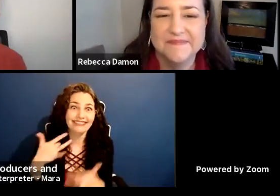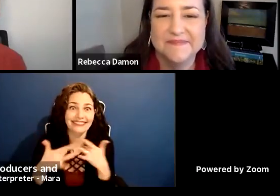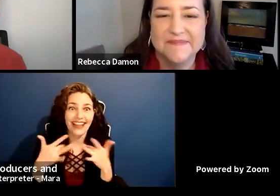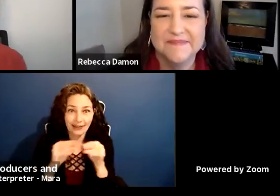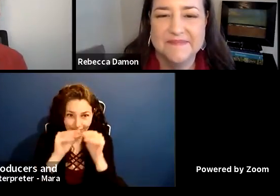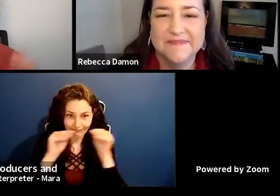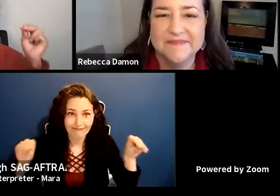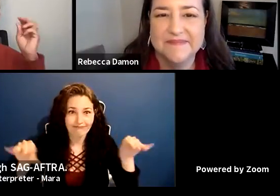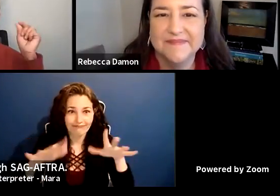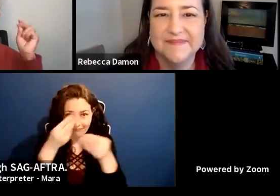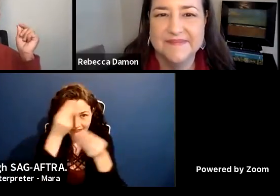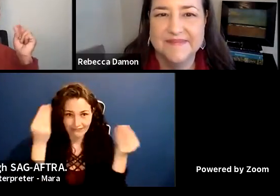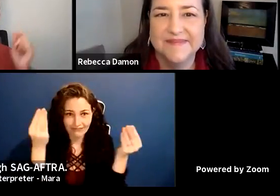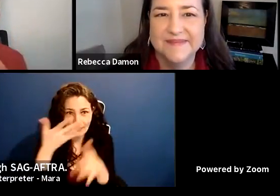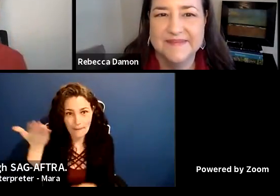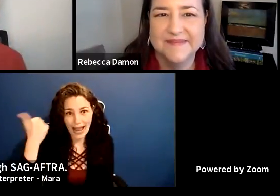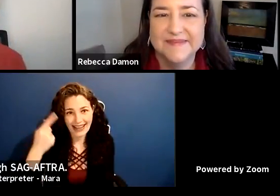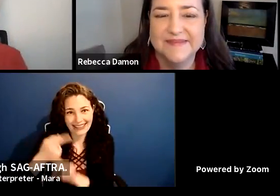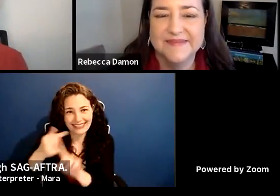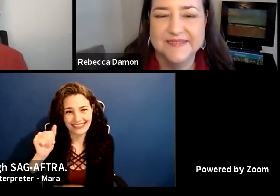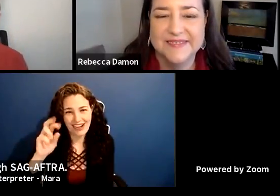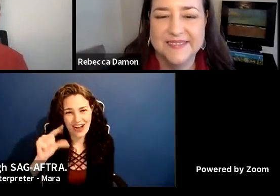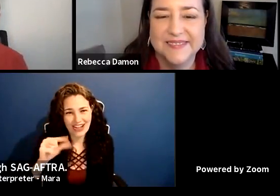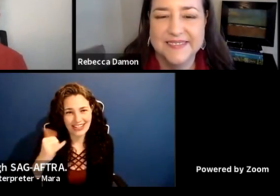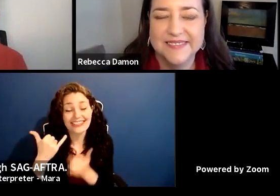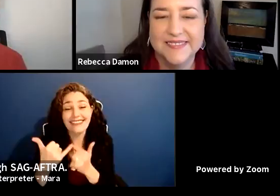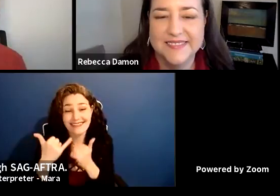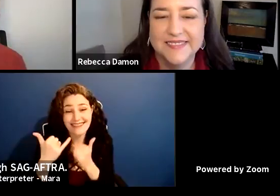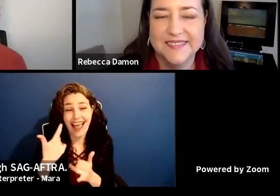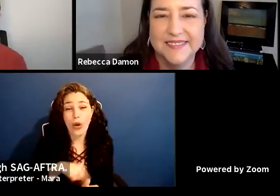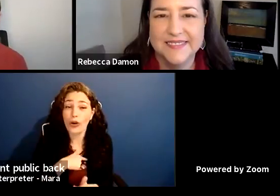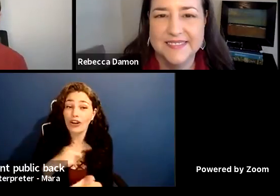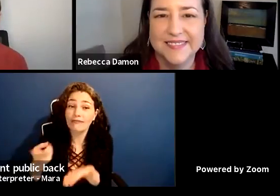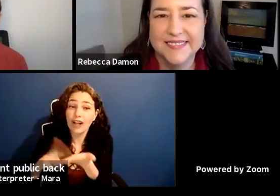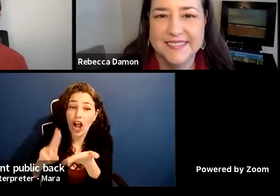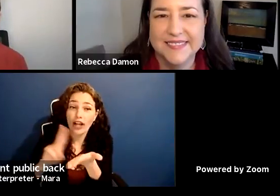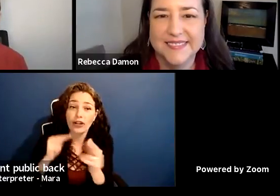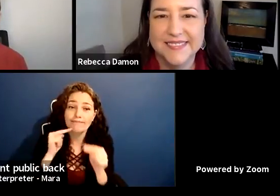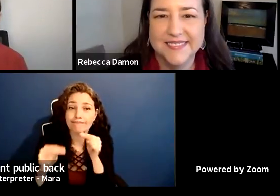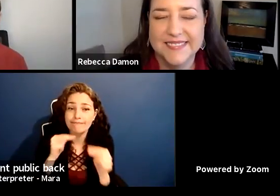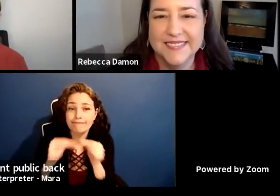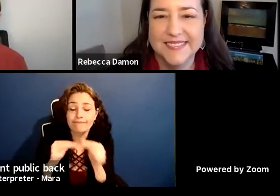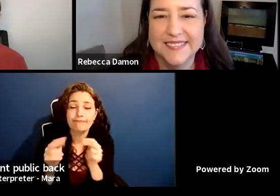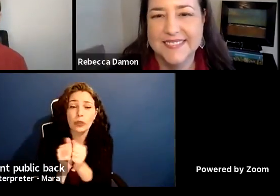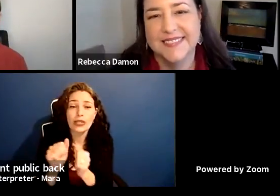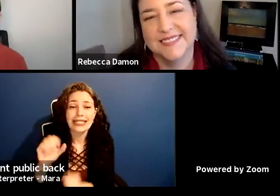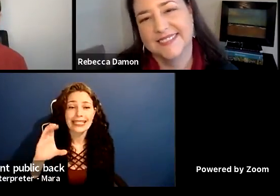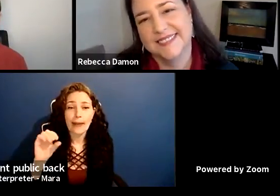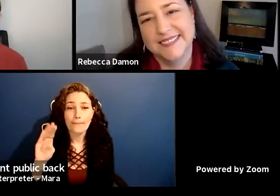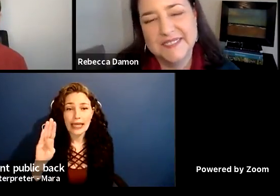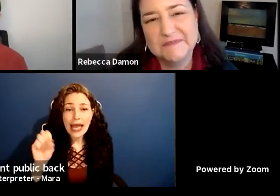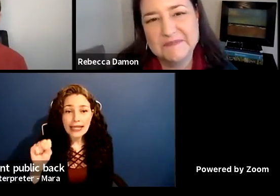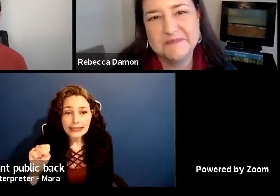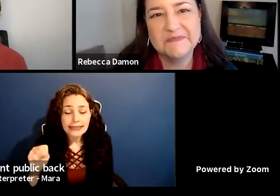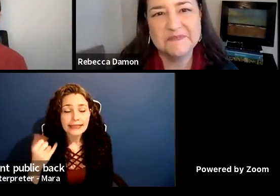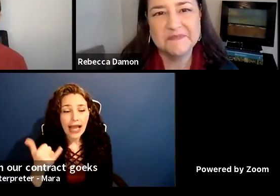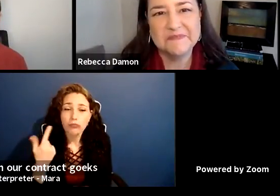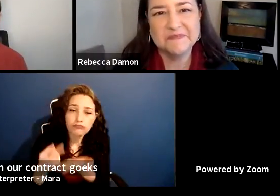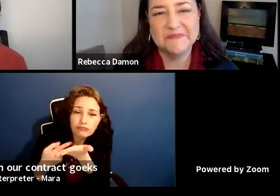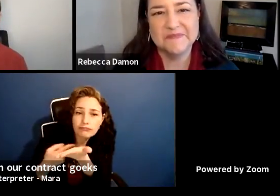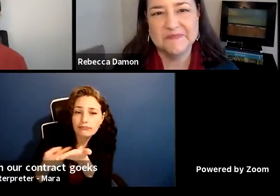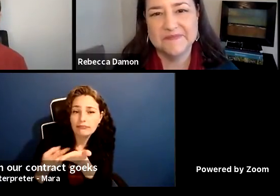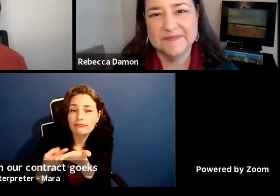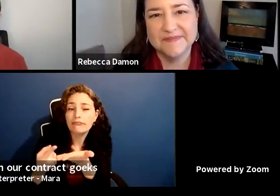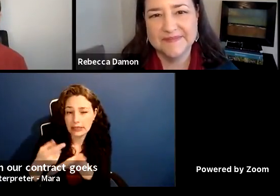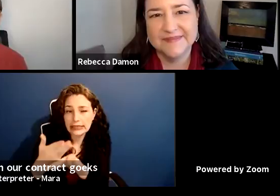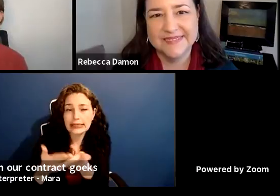in August, and we're right now in our contract negotiations with CBS, talking about